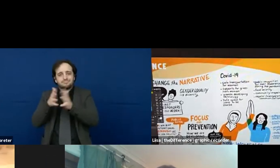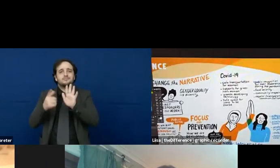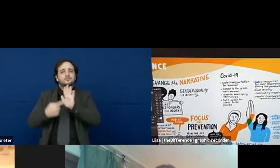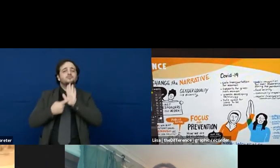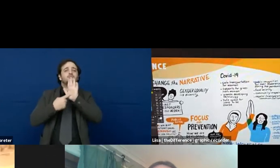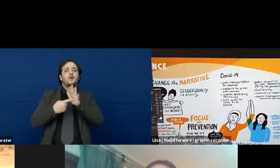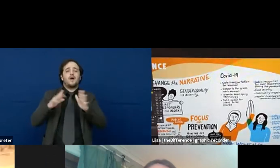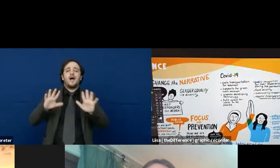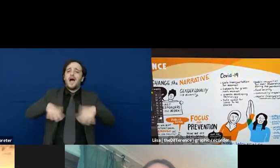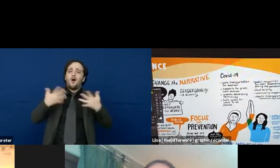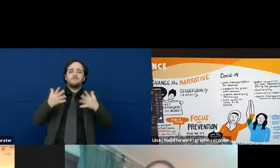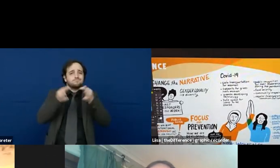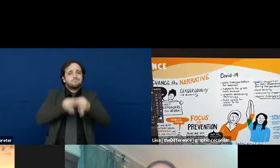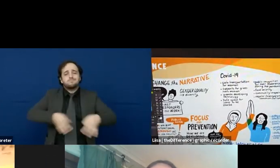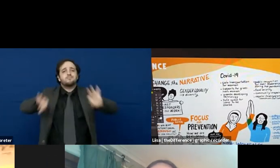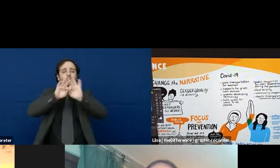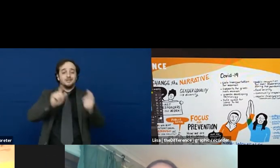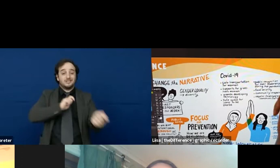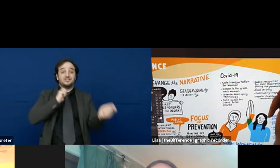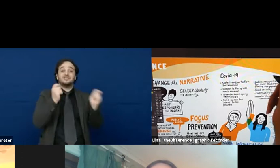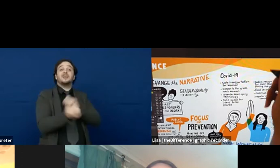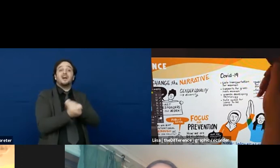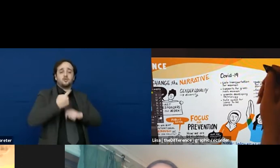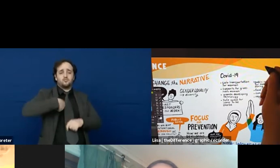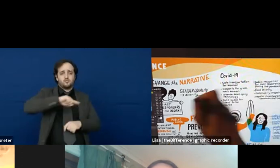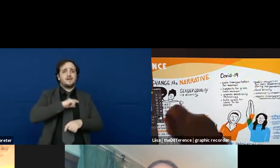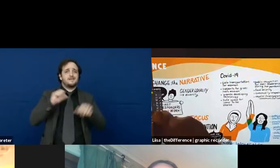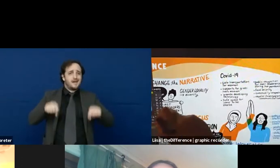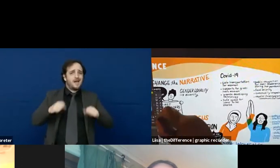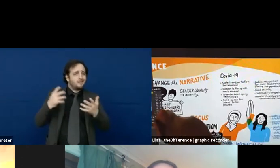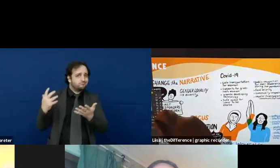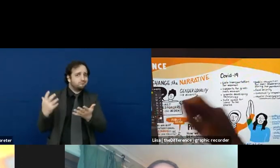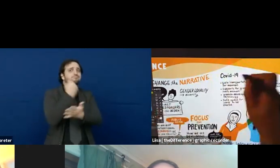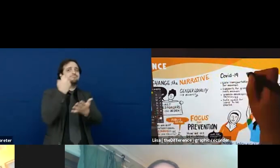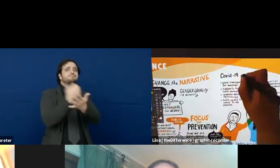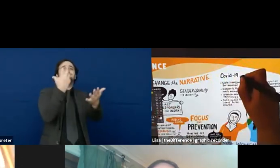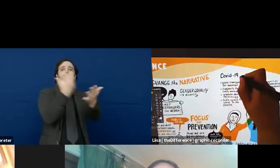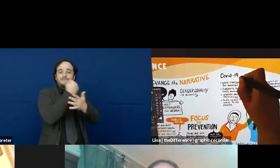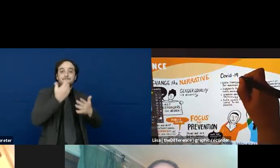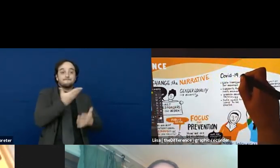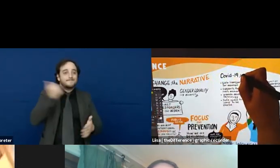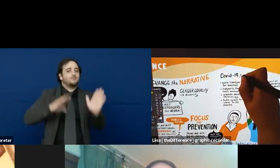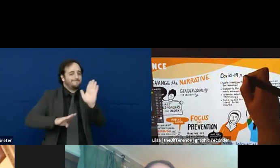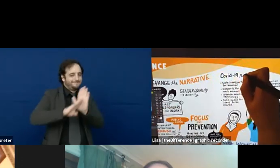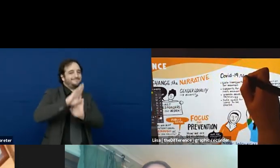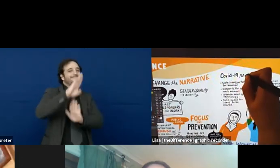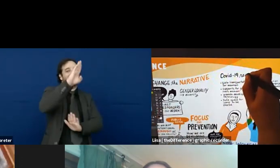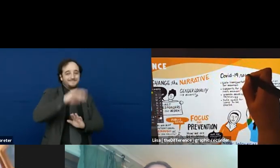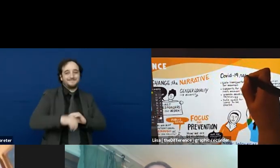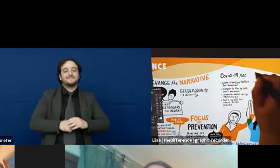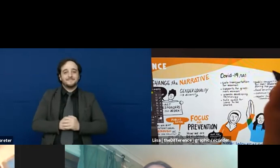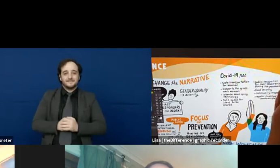women and girls. Thank you very much for these very good reflections. And I would like now to move